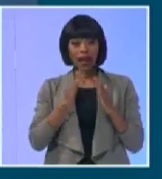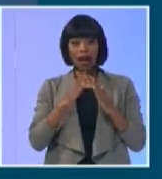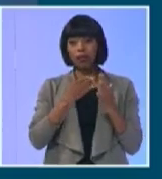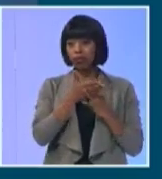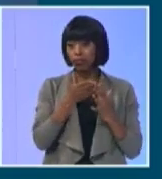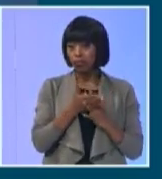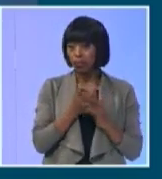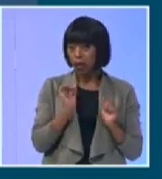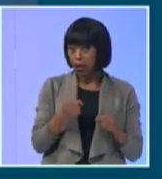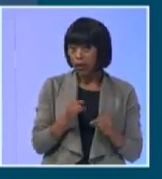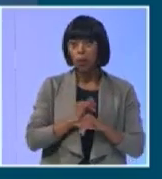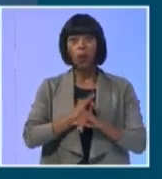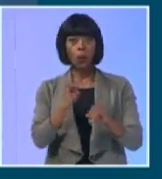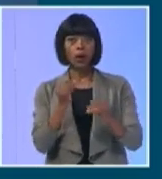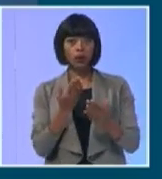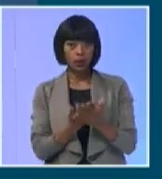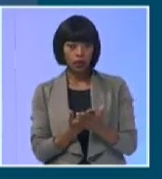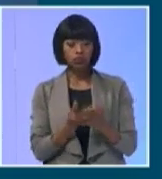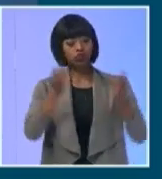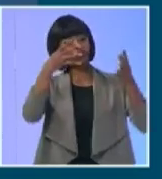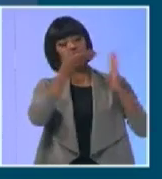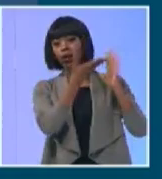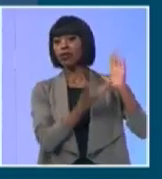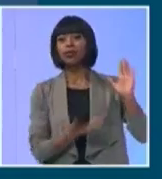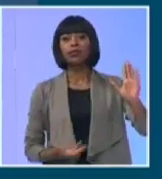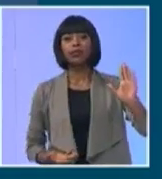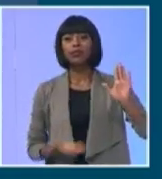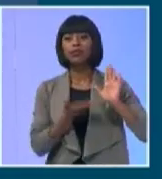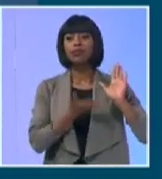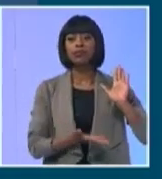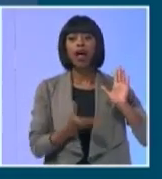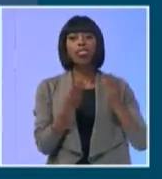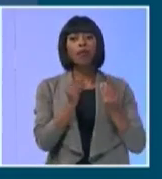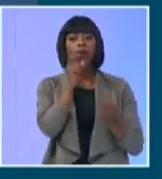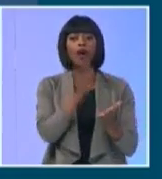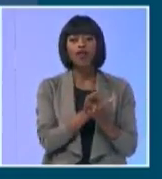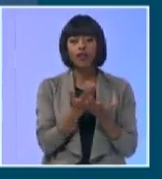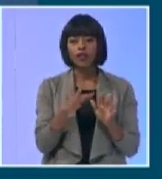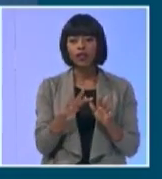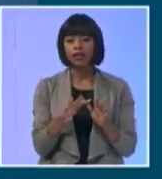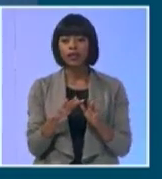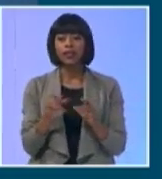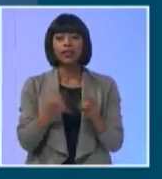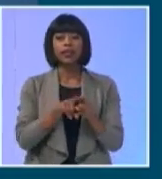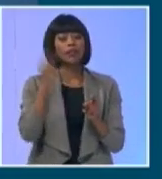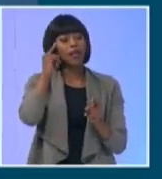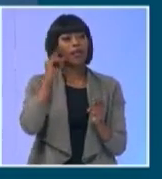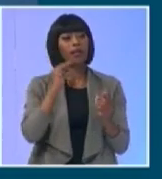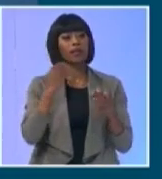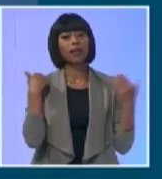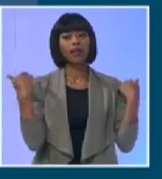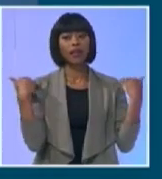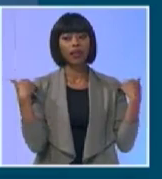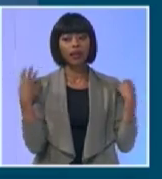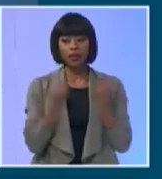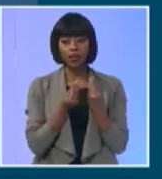that? Could it be even worse? Well, the stats are there. Those numbers are confirmed. I think what is more disturbing is that there's a number of